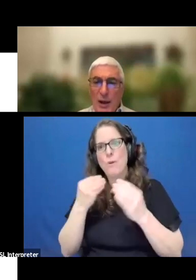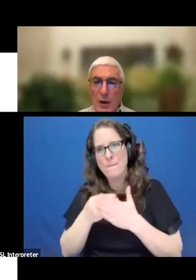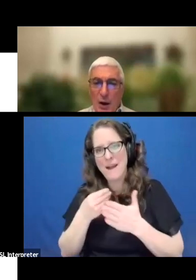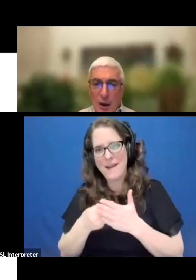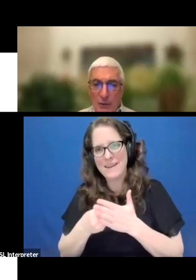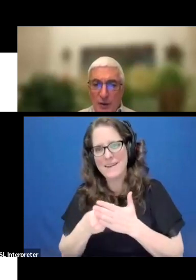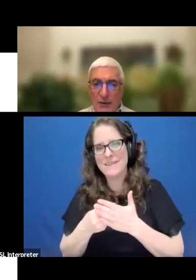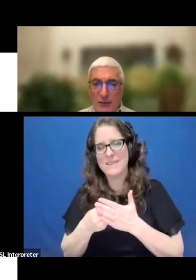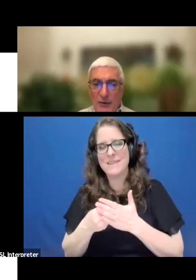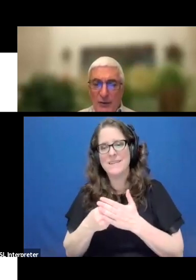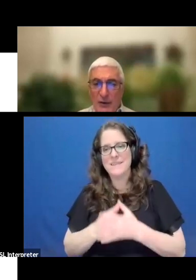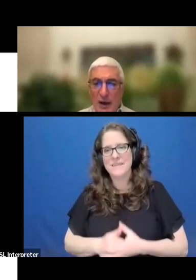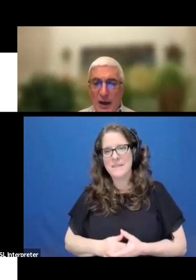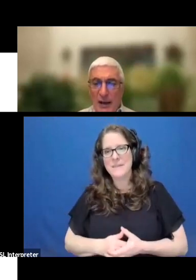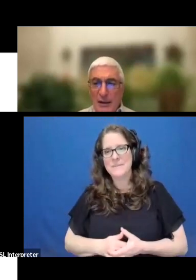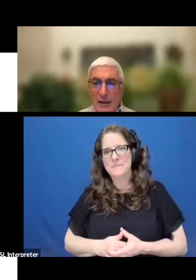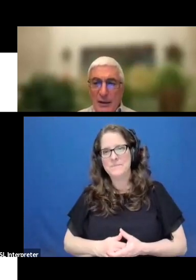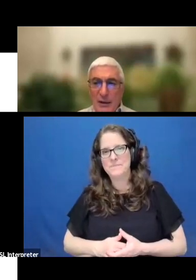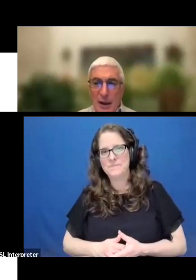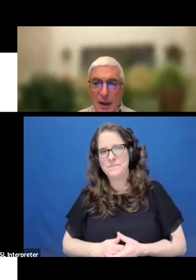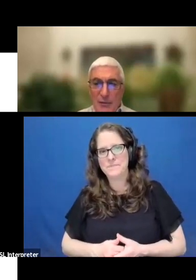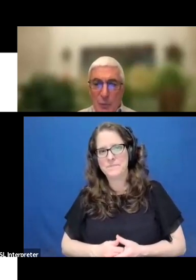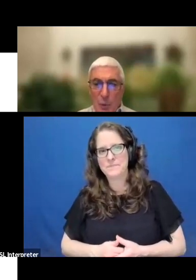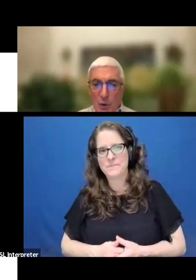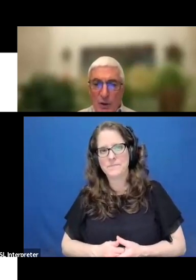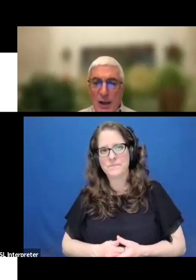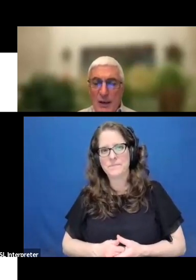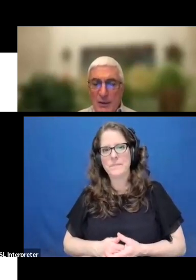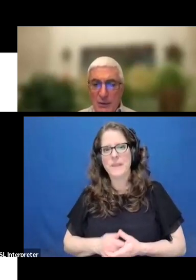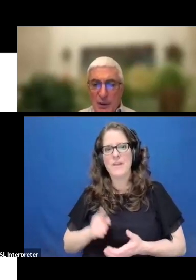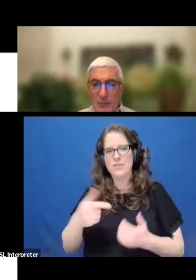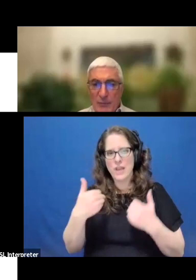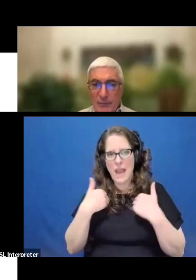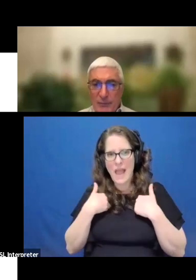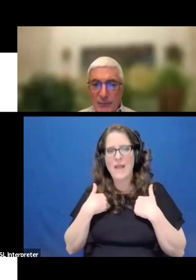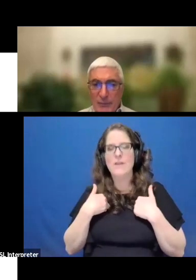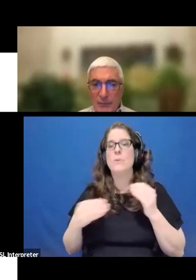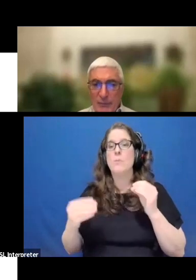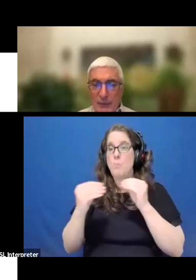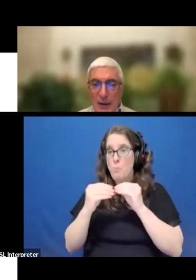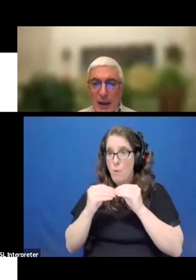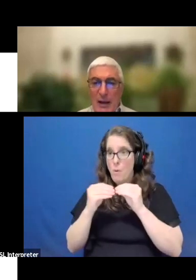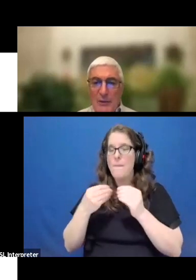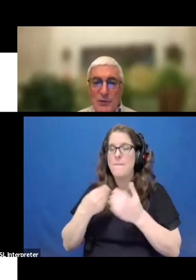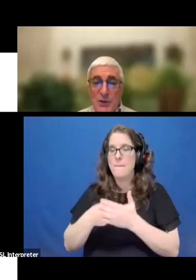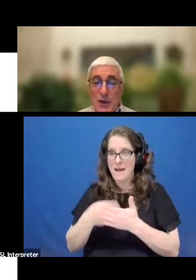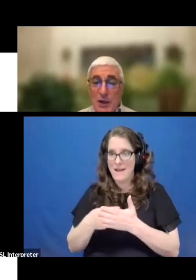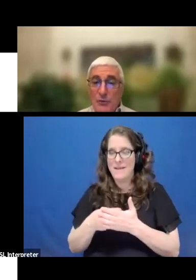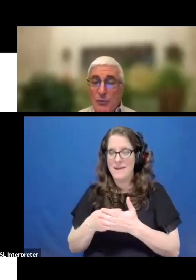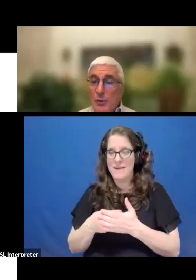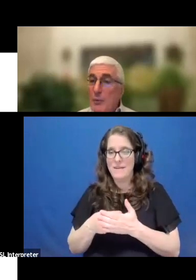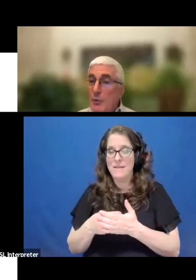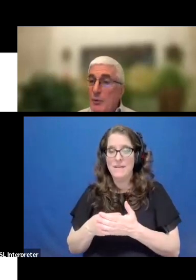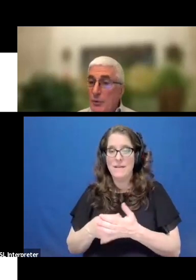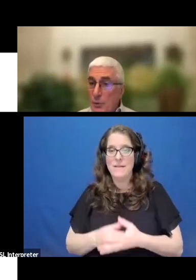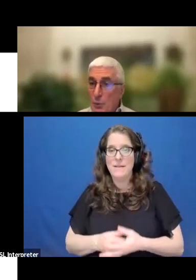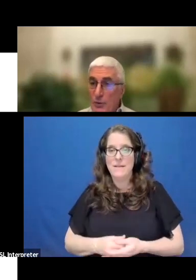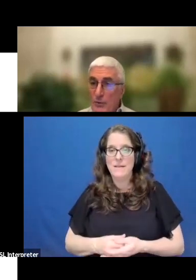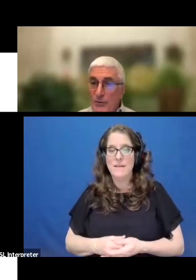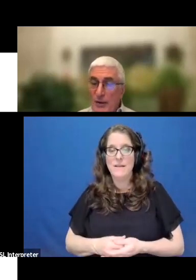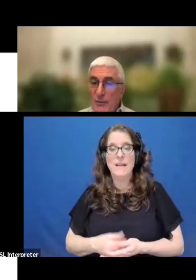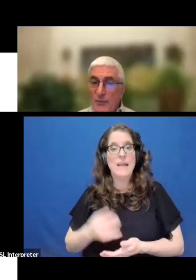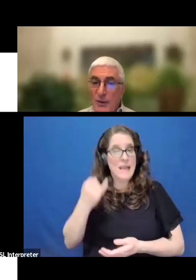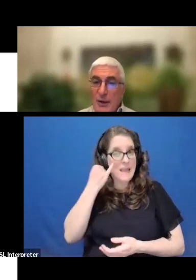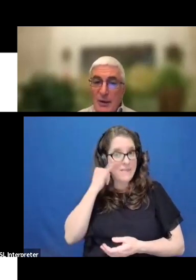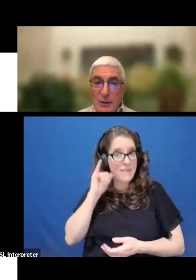her way off SSDI, can have more net income. And if she does, remember there are